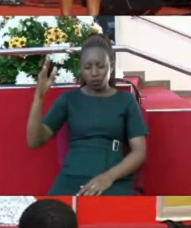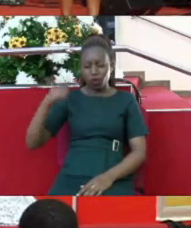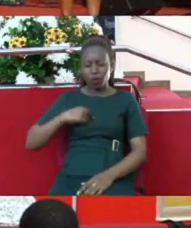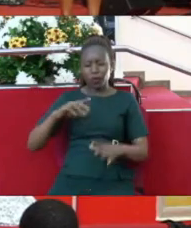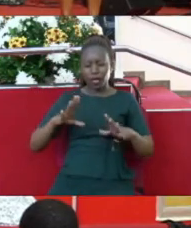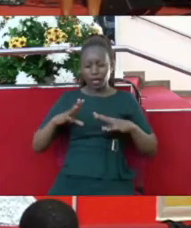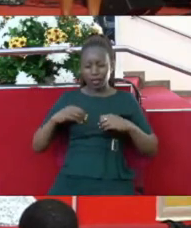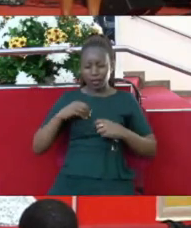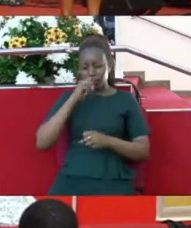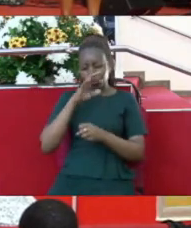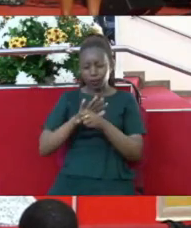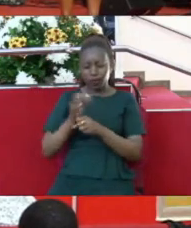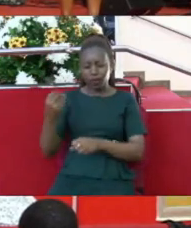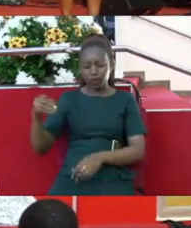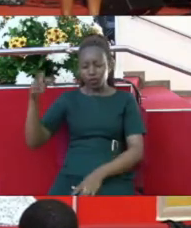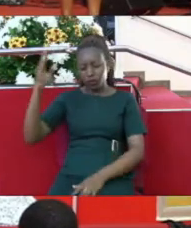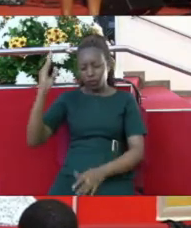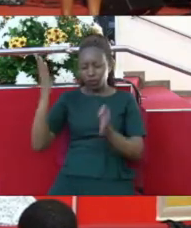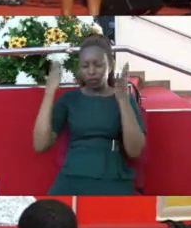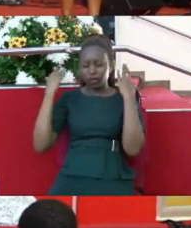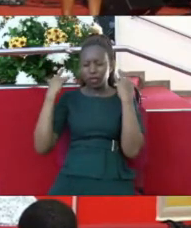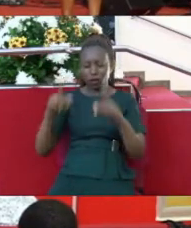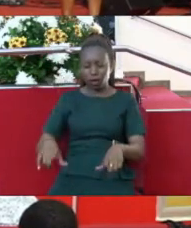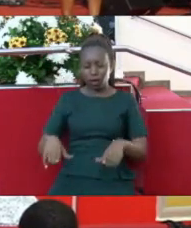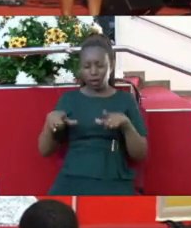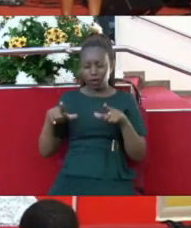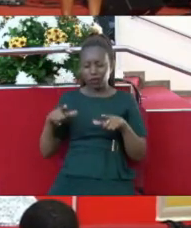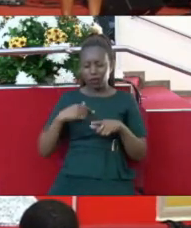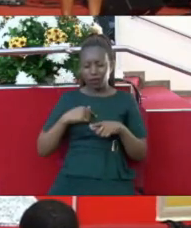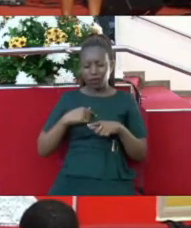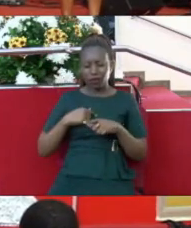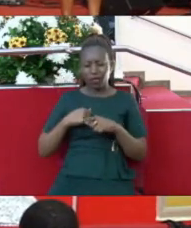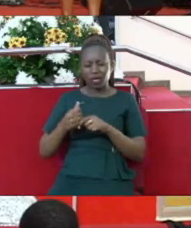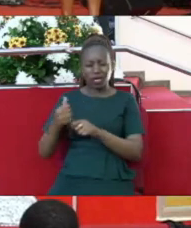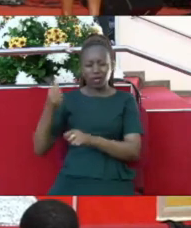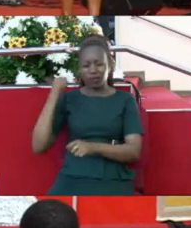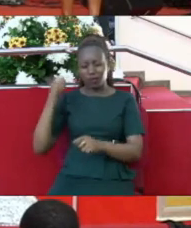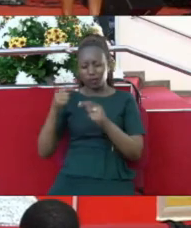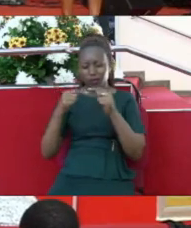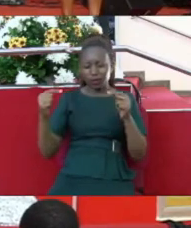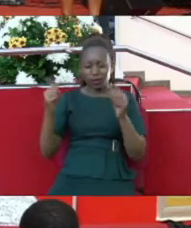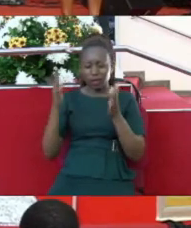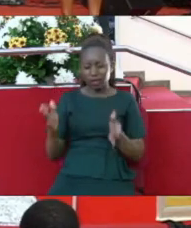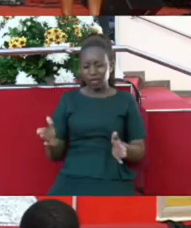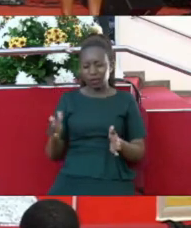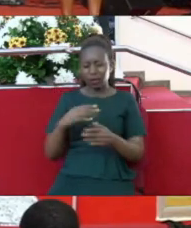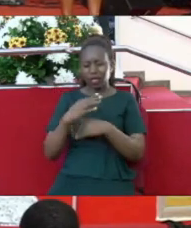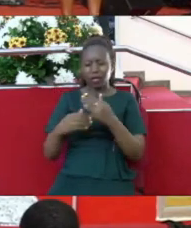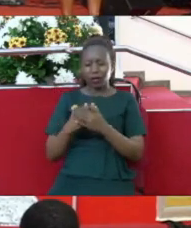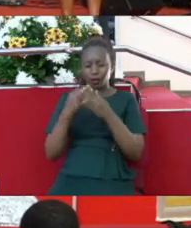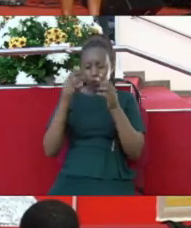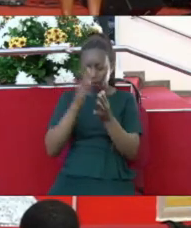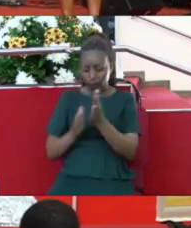Napokea ahadi ya Mungu ya uzima wa milele. I renounce the enemy. Nakataa adui. And every plan of the devil. Na